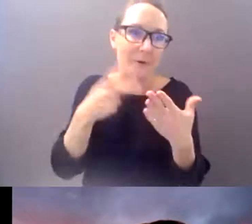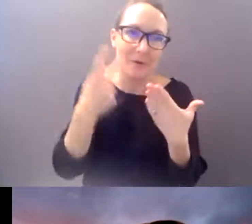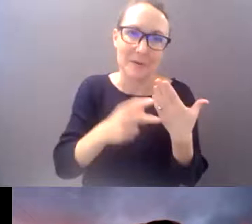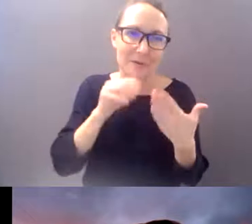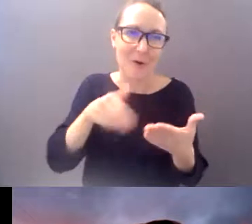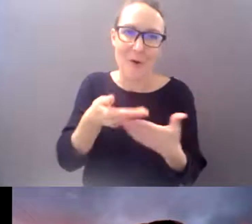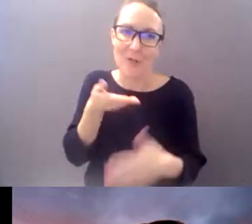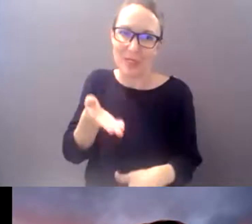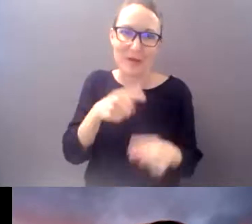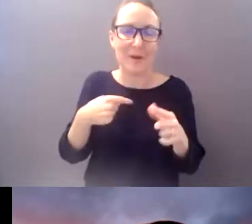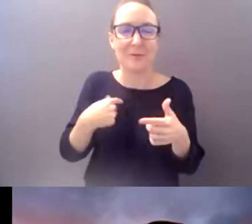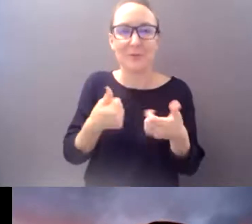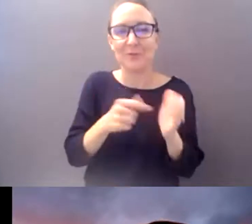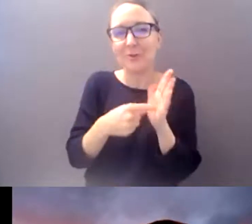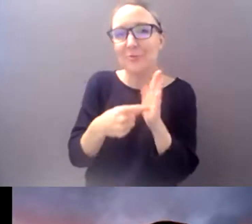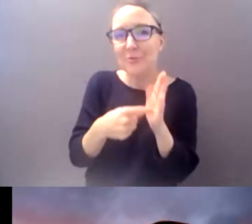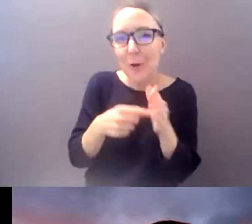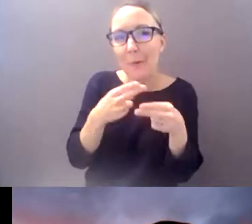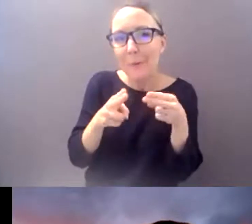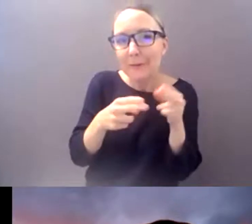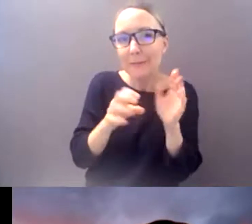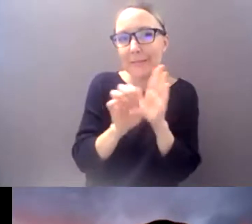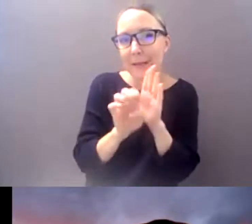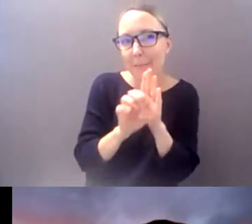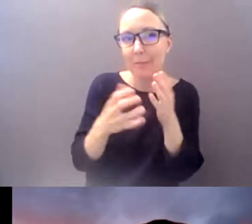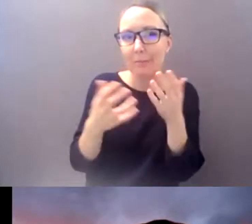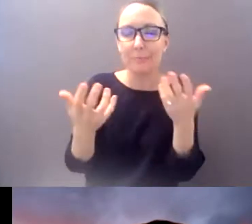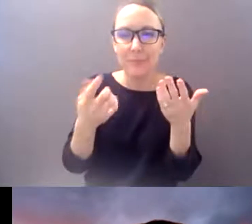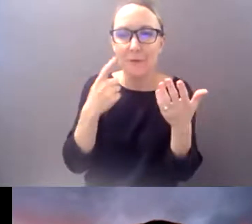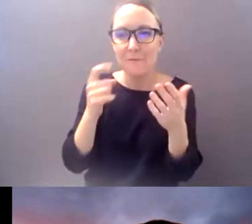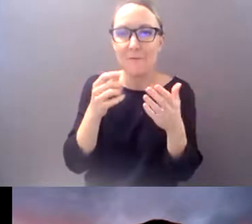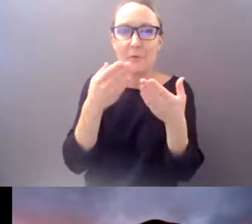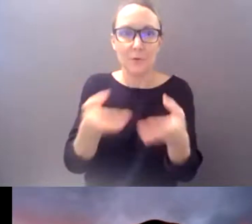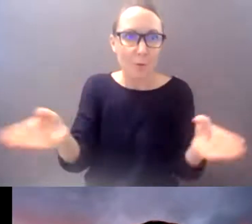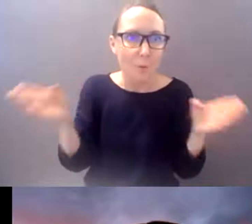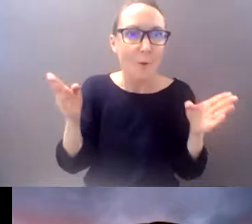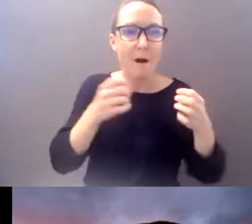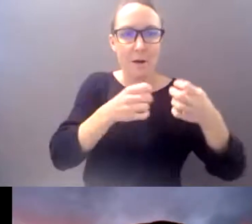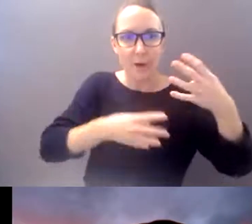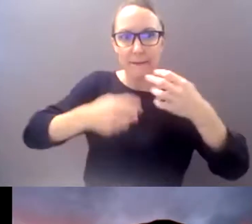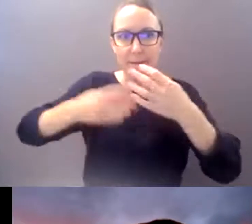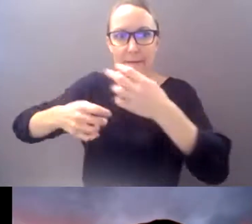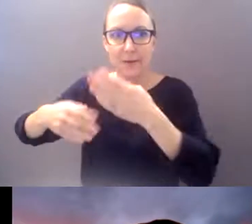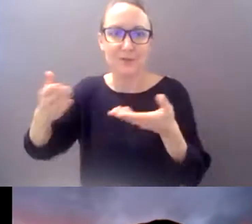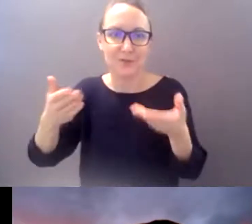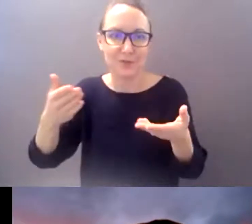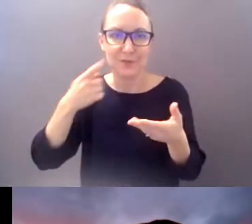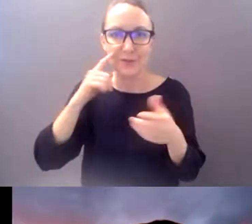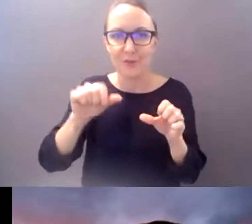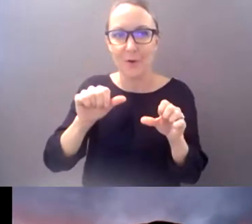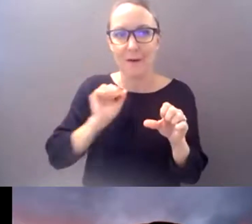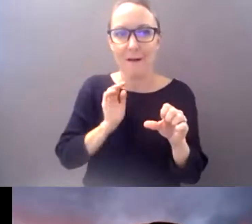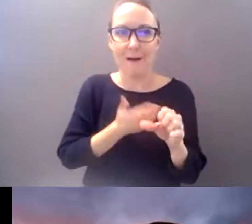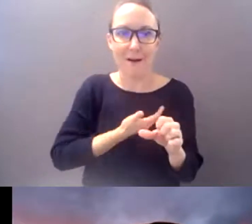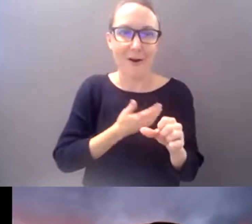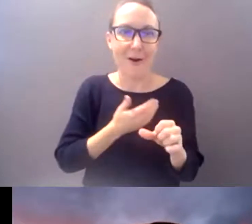to show a sample for the audience of the wide array of services that area agencies on aging are responsible for.